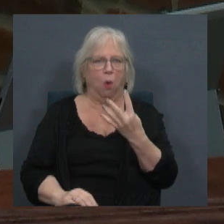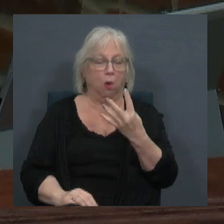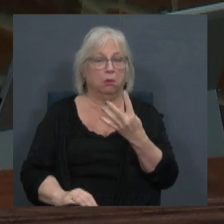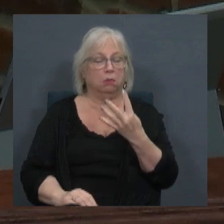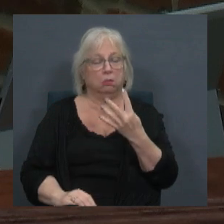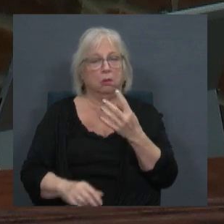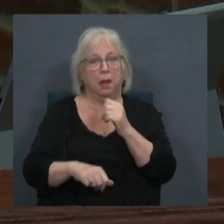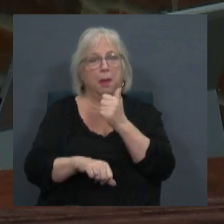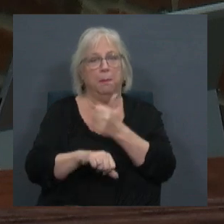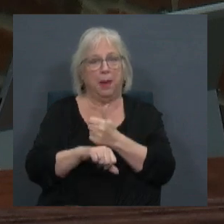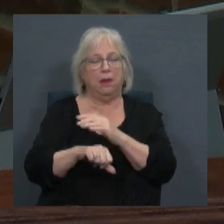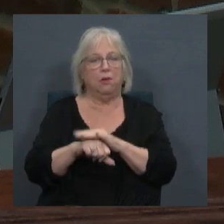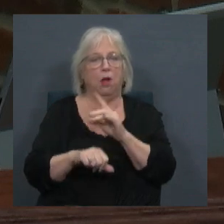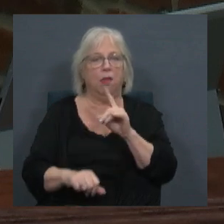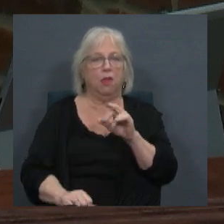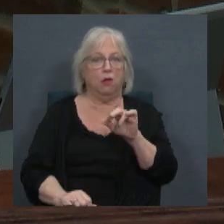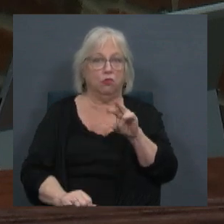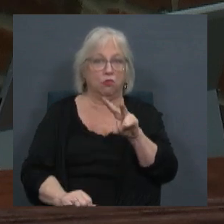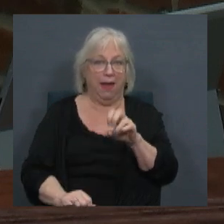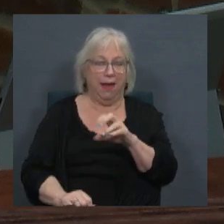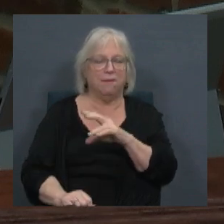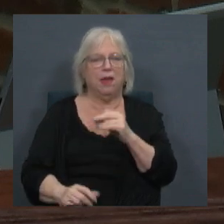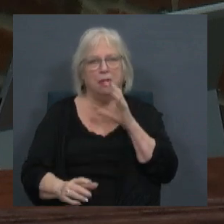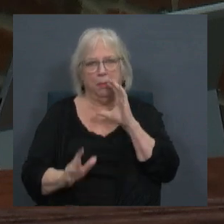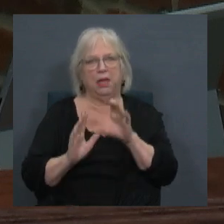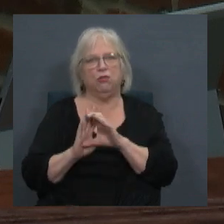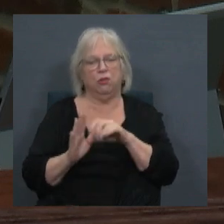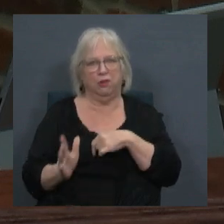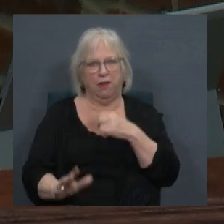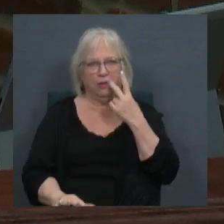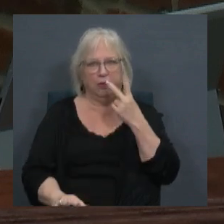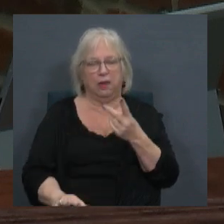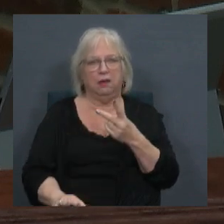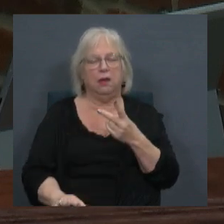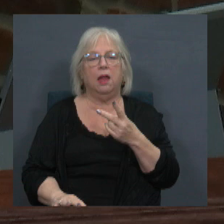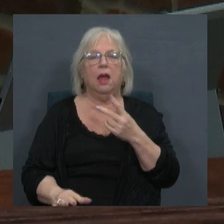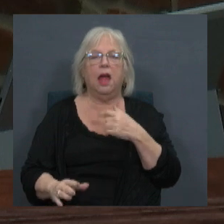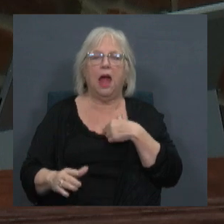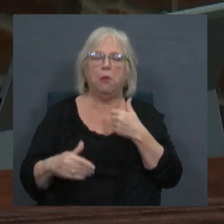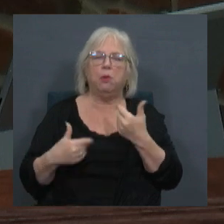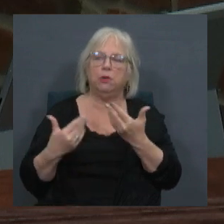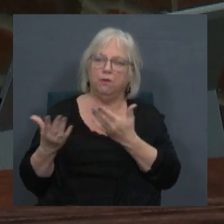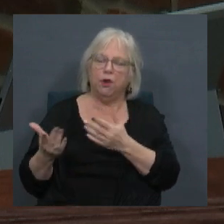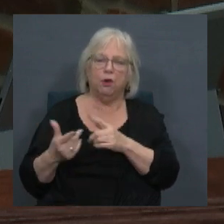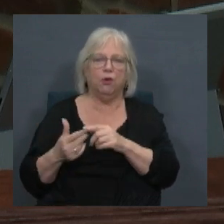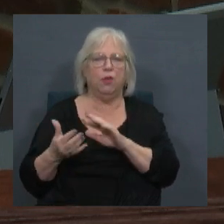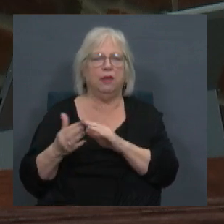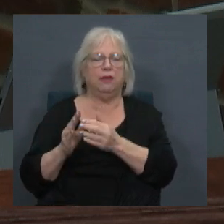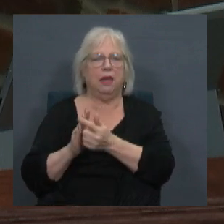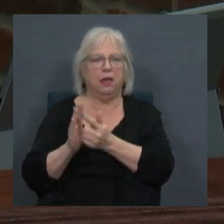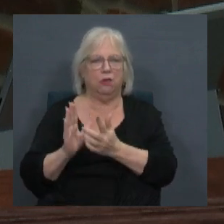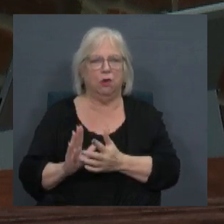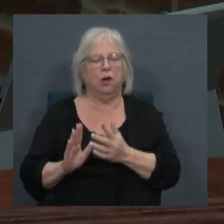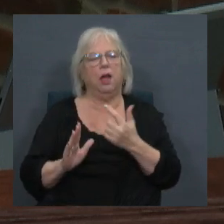based on the drive and the pictures I've looked at. I'm going to defer to what the city attorney tells us, because we've been down this road before, and I